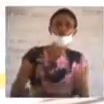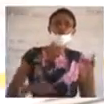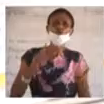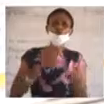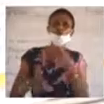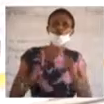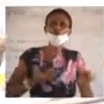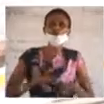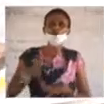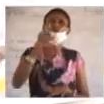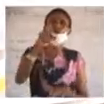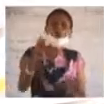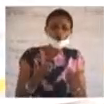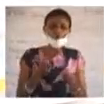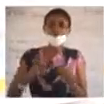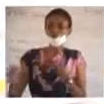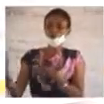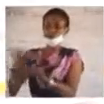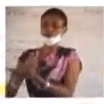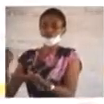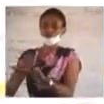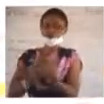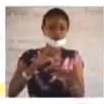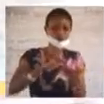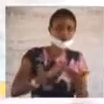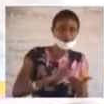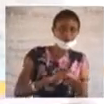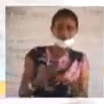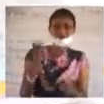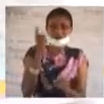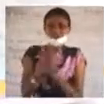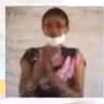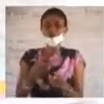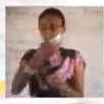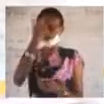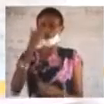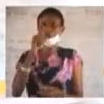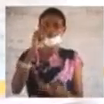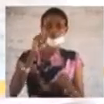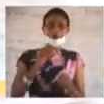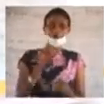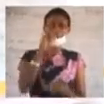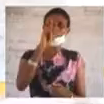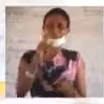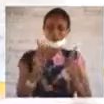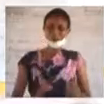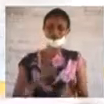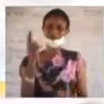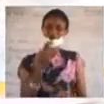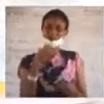all of us want to be a medical personnel to ourselves. Even when doctors are not recommending,